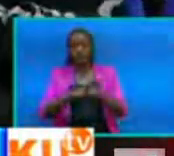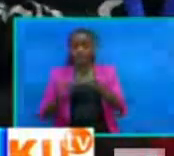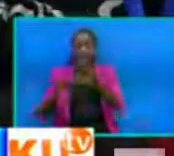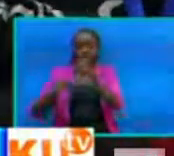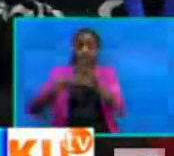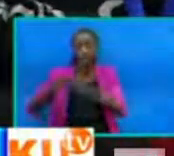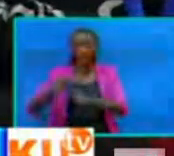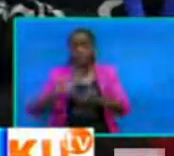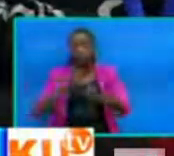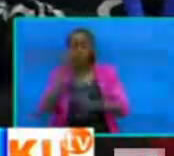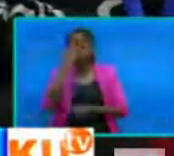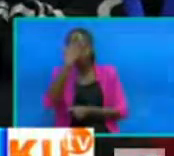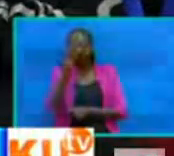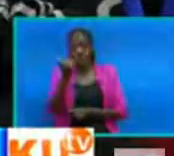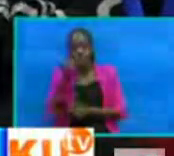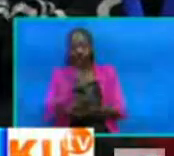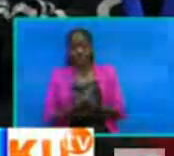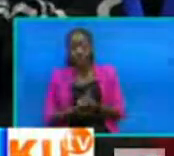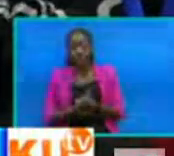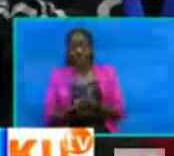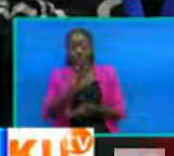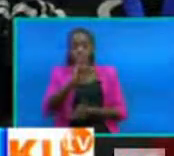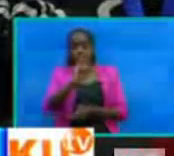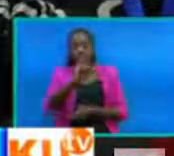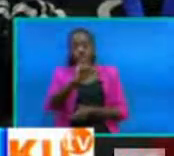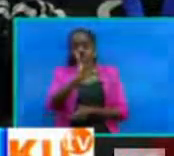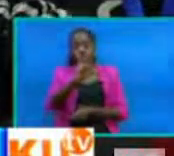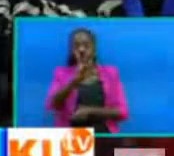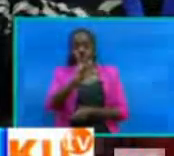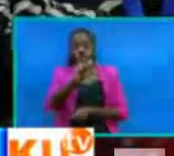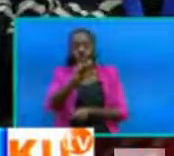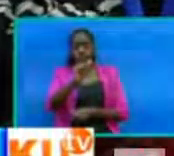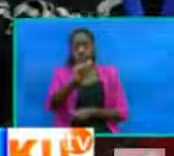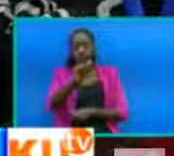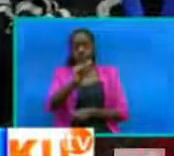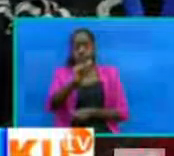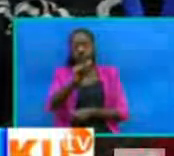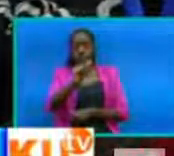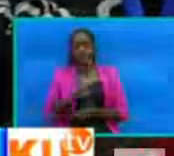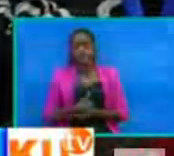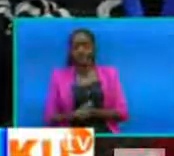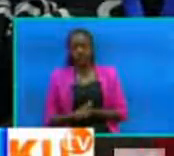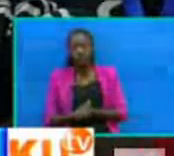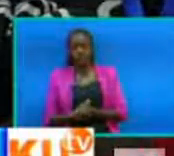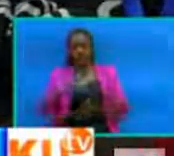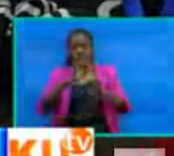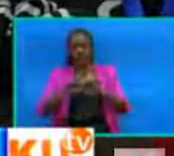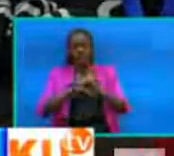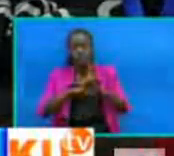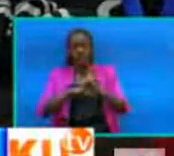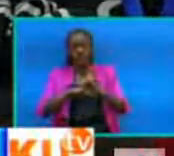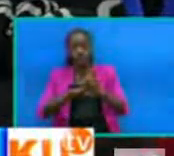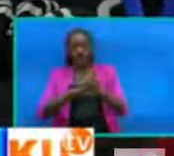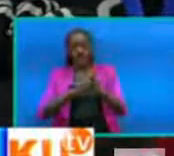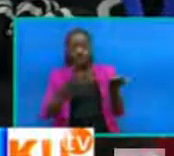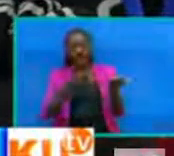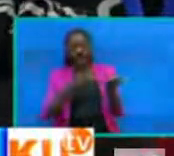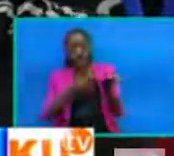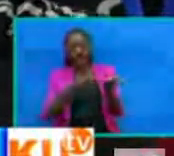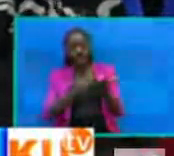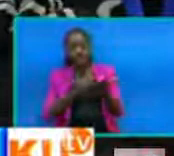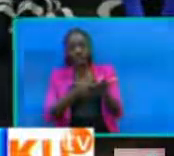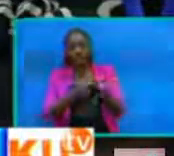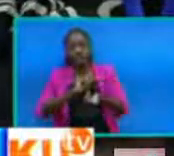because FIFA has also a category for electronic football. We've seen